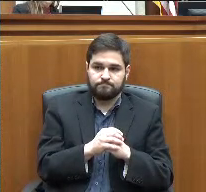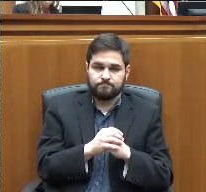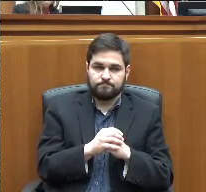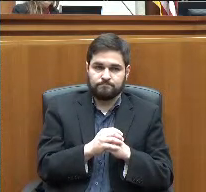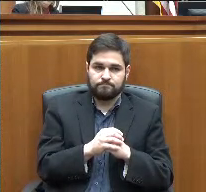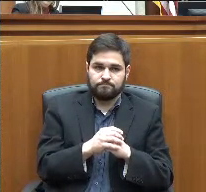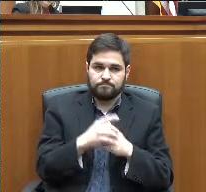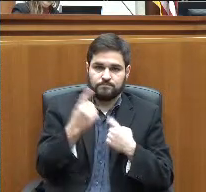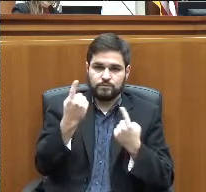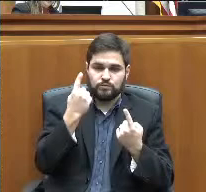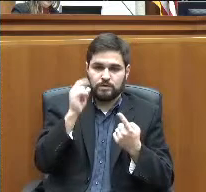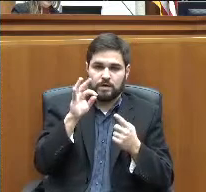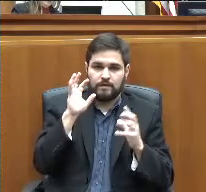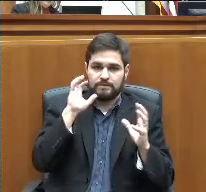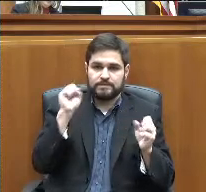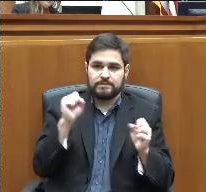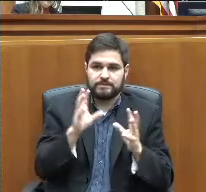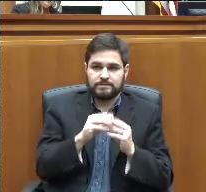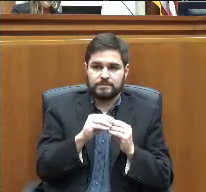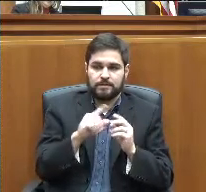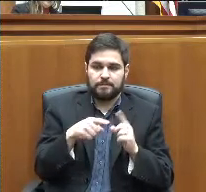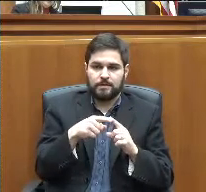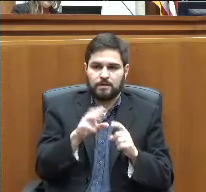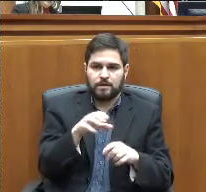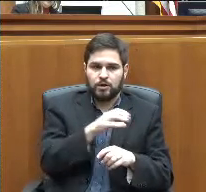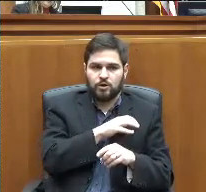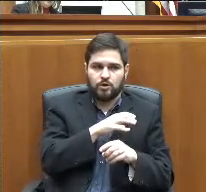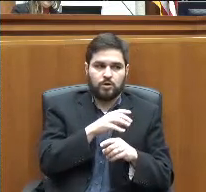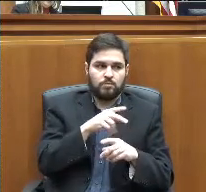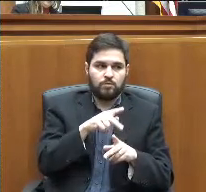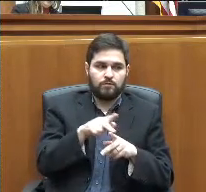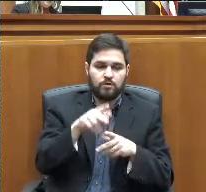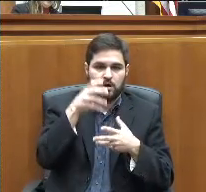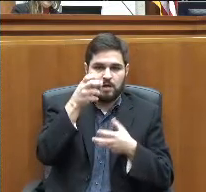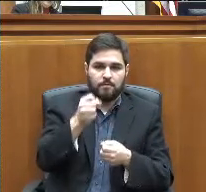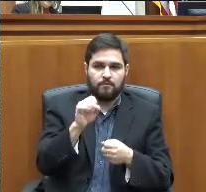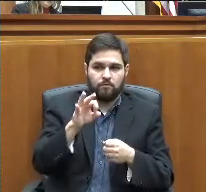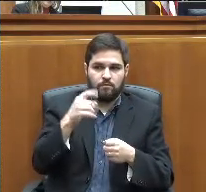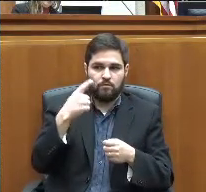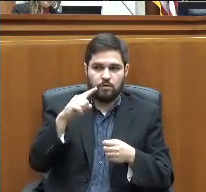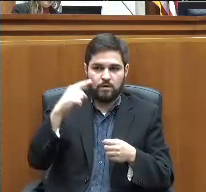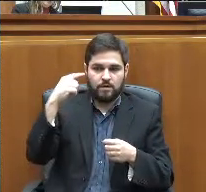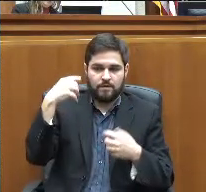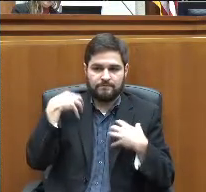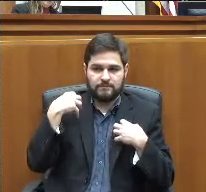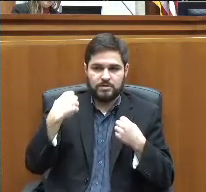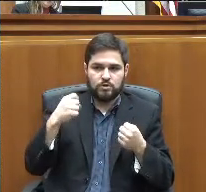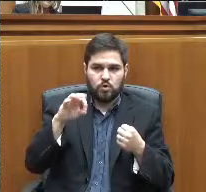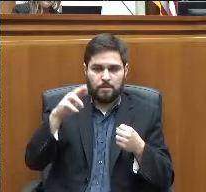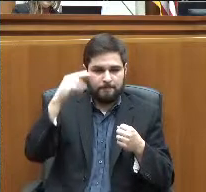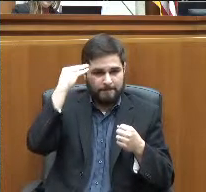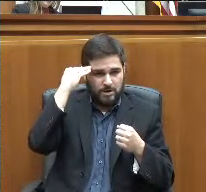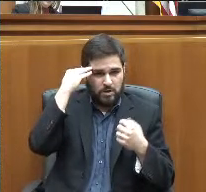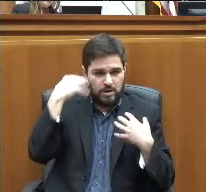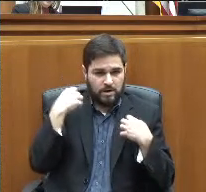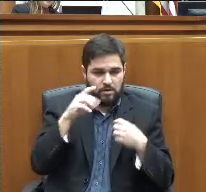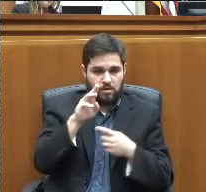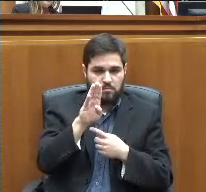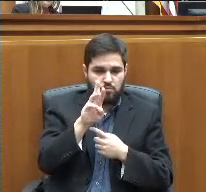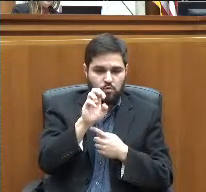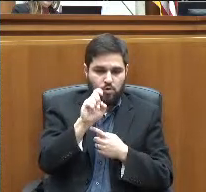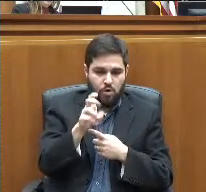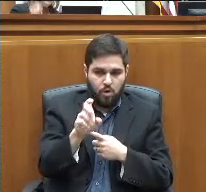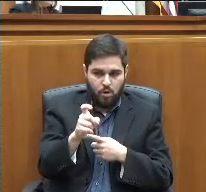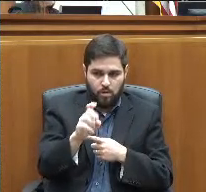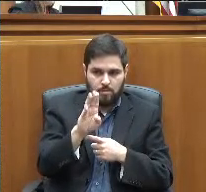consideration of executive session regarding discussion of the character, professional competence, or physical or mental health of a person for Ms. Rowe, Mr. Harris, and